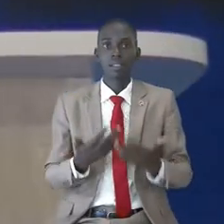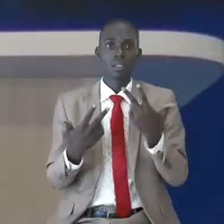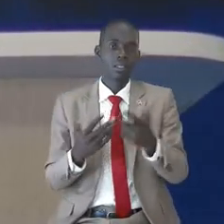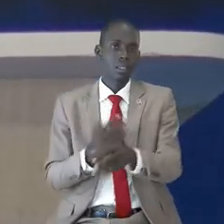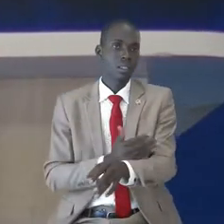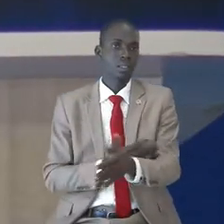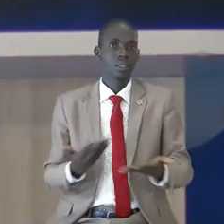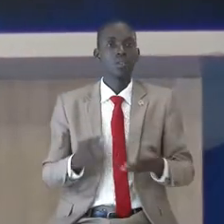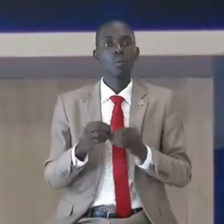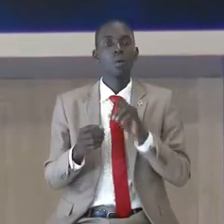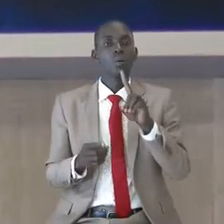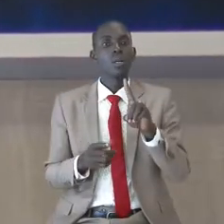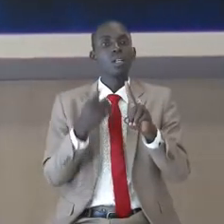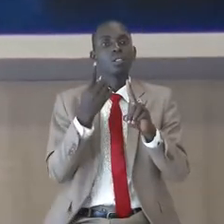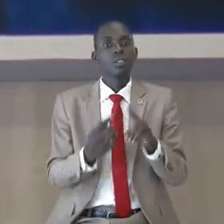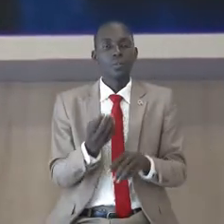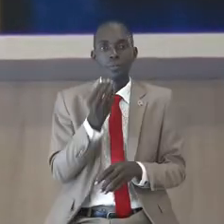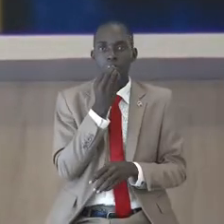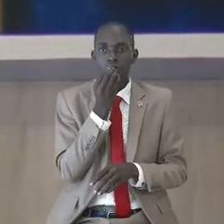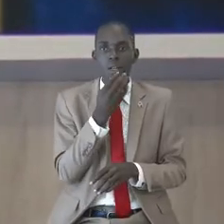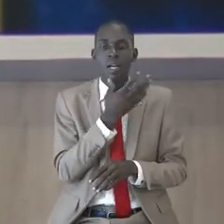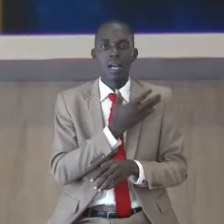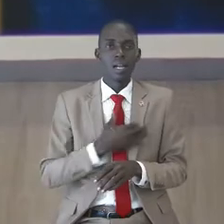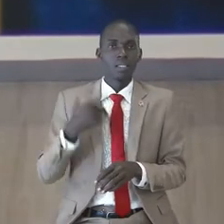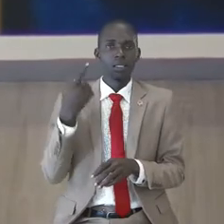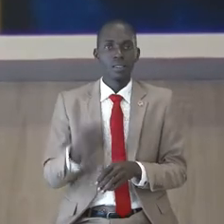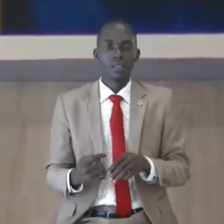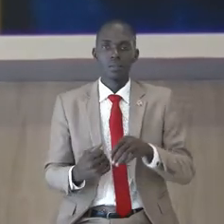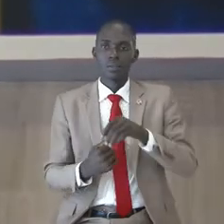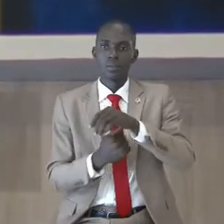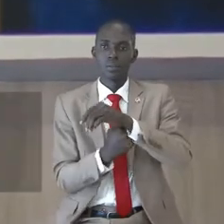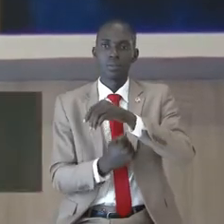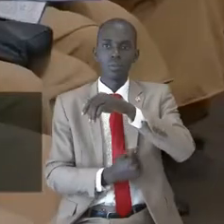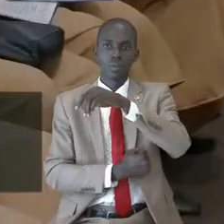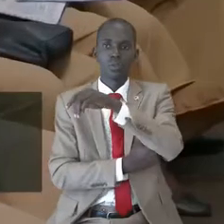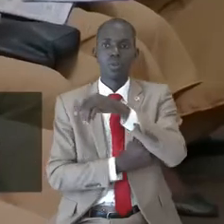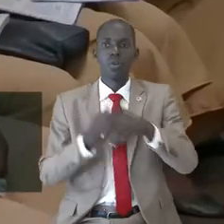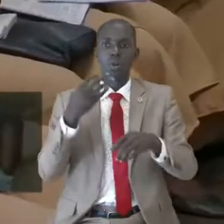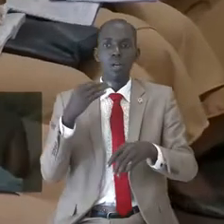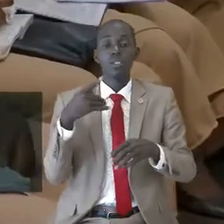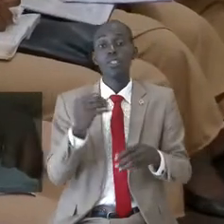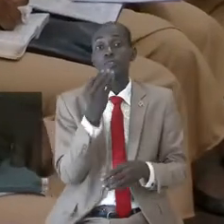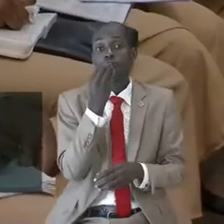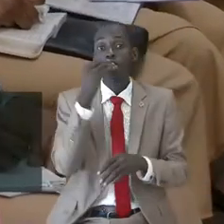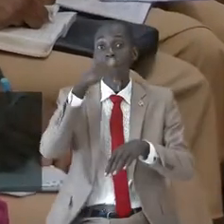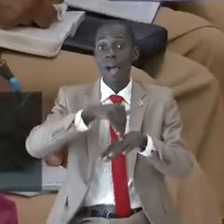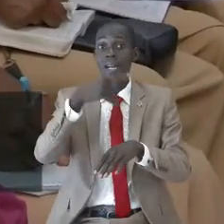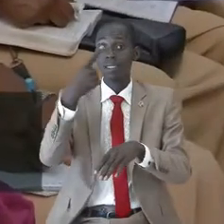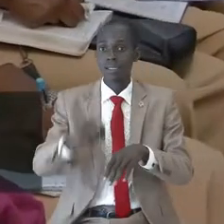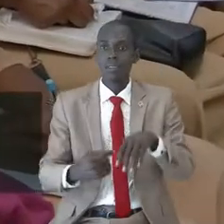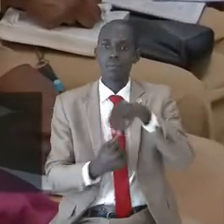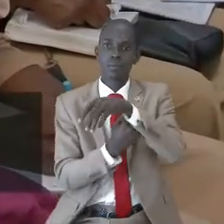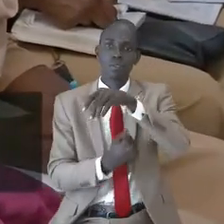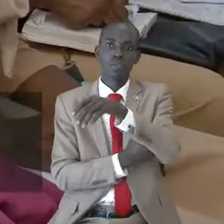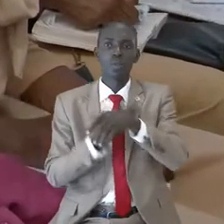Number one, the food at the foundation of health and happiness. Number two, the